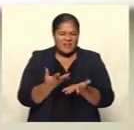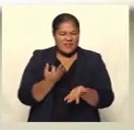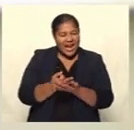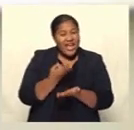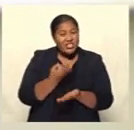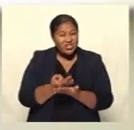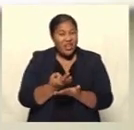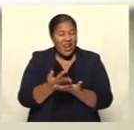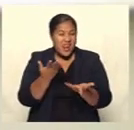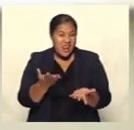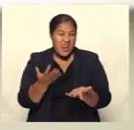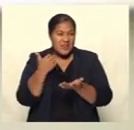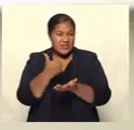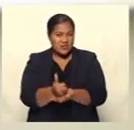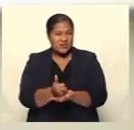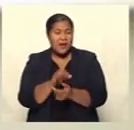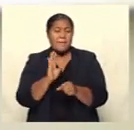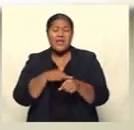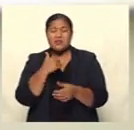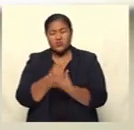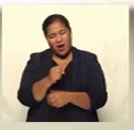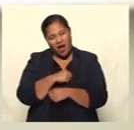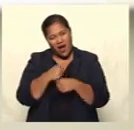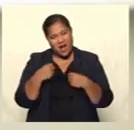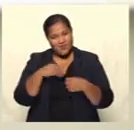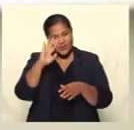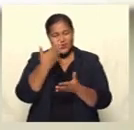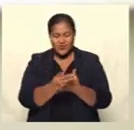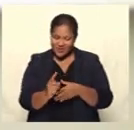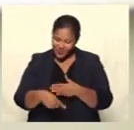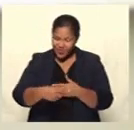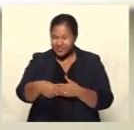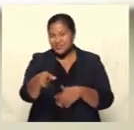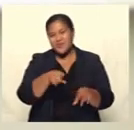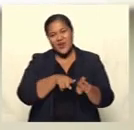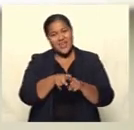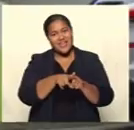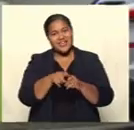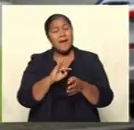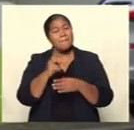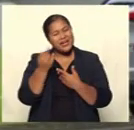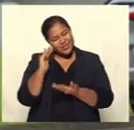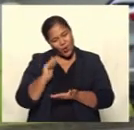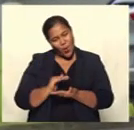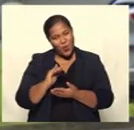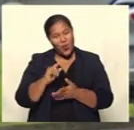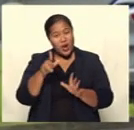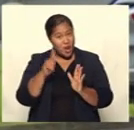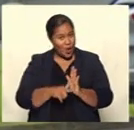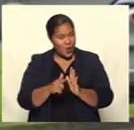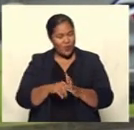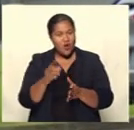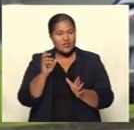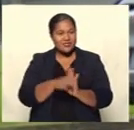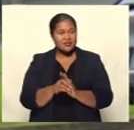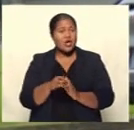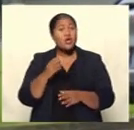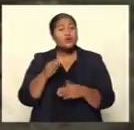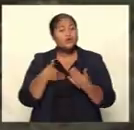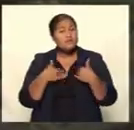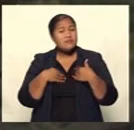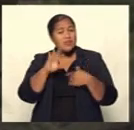measures, to ensure that our students, they continue the learning, but at the minimal cost. University of the South Pacific's